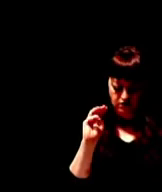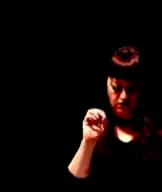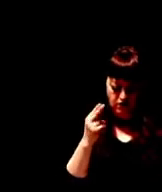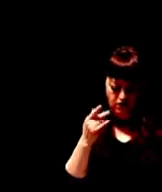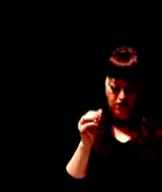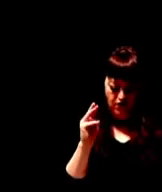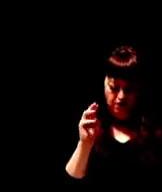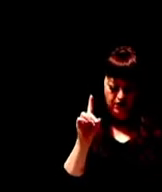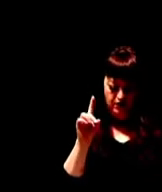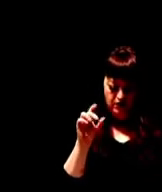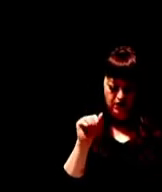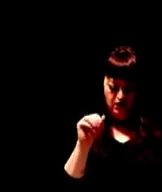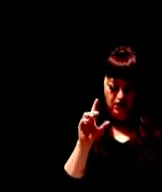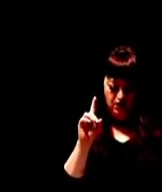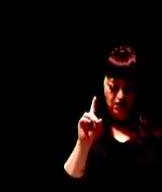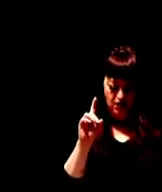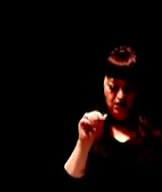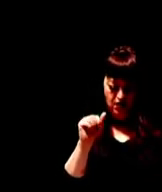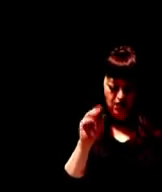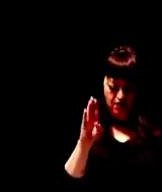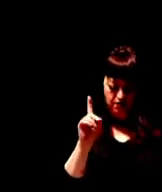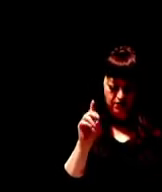Mohammed Abdurahin.